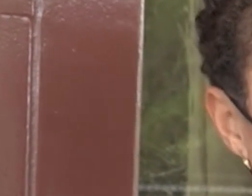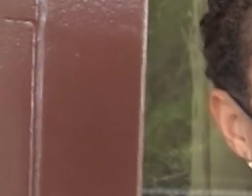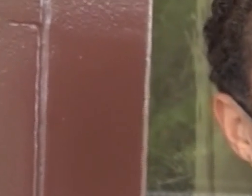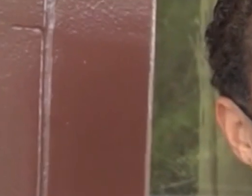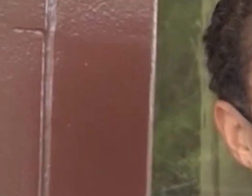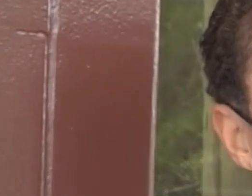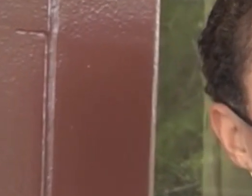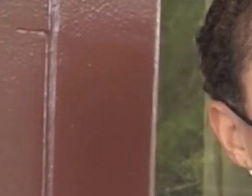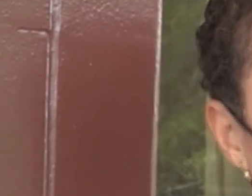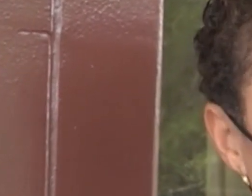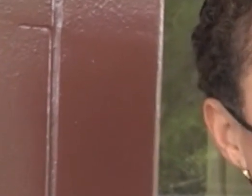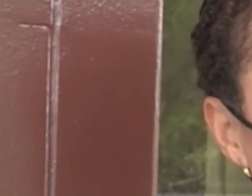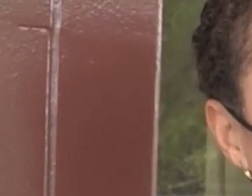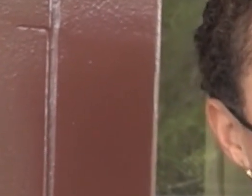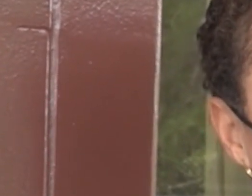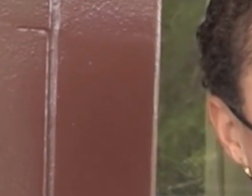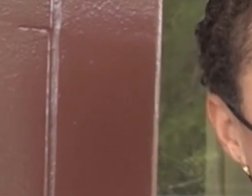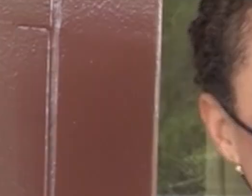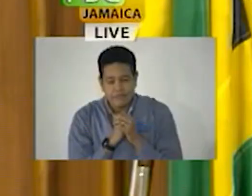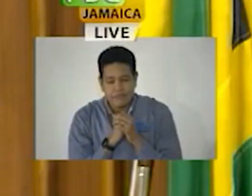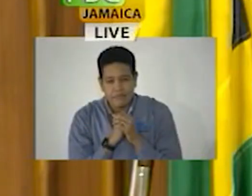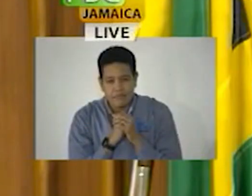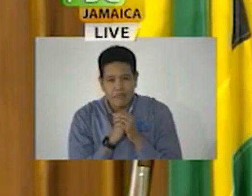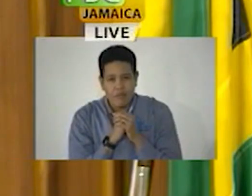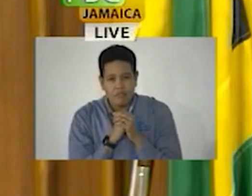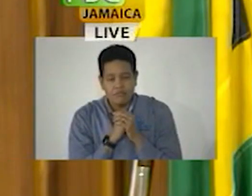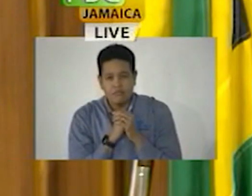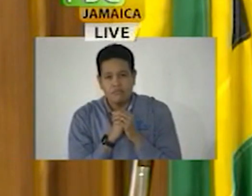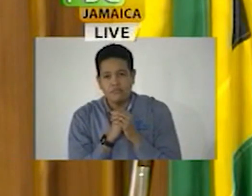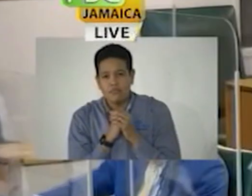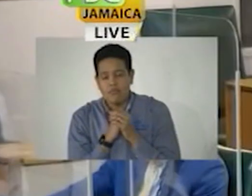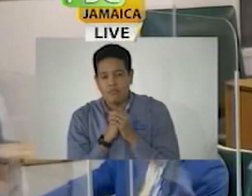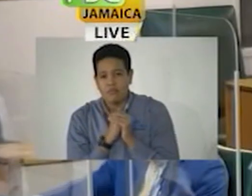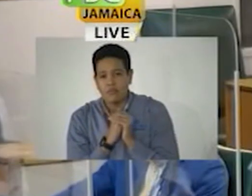like getting them done in this our 60th year of independence. Vashon Brown, TVJ News.